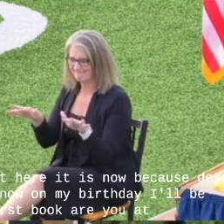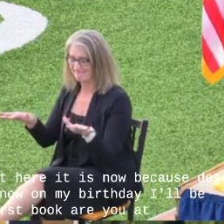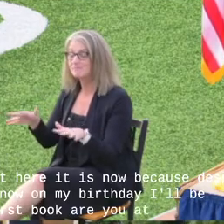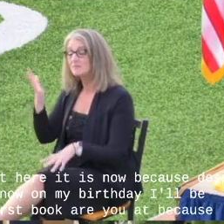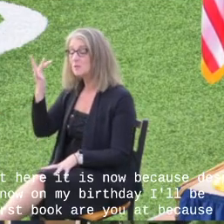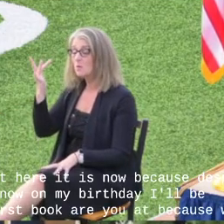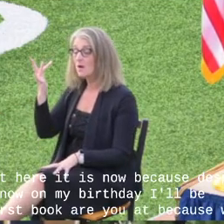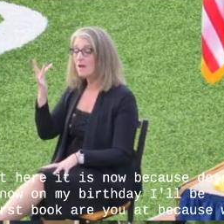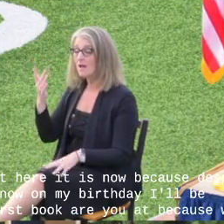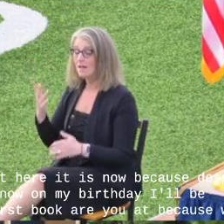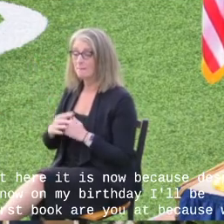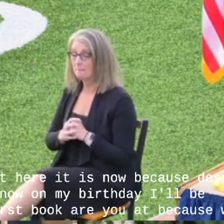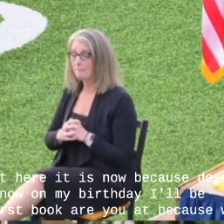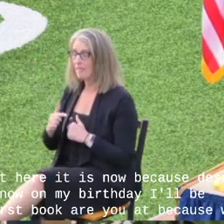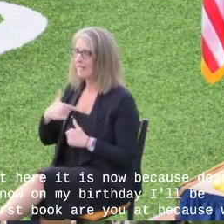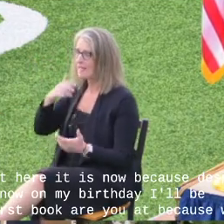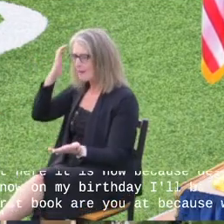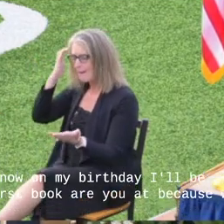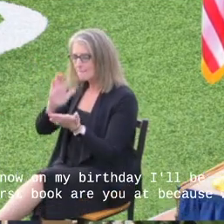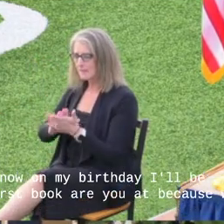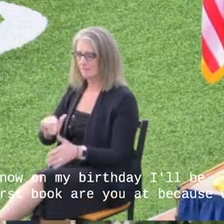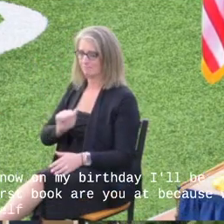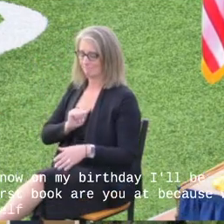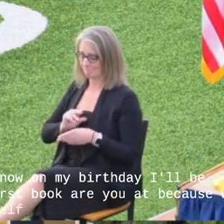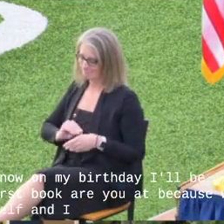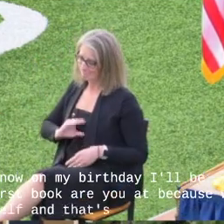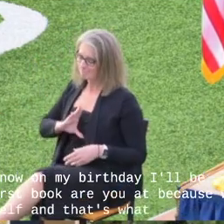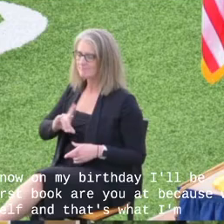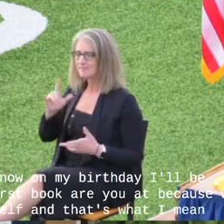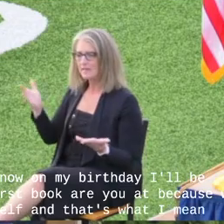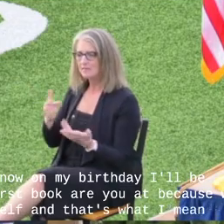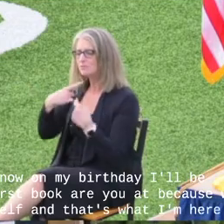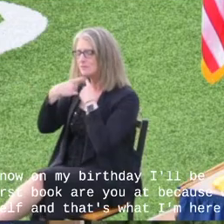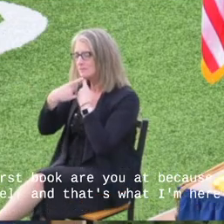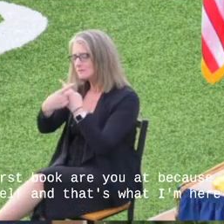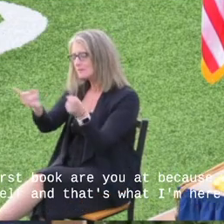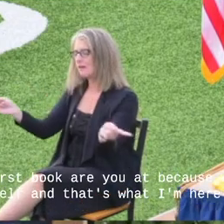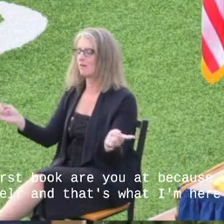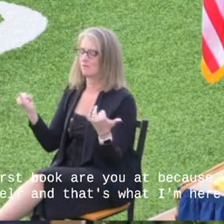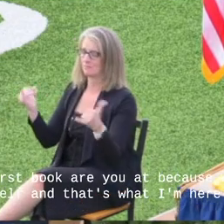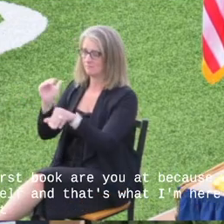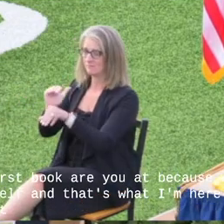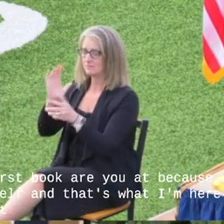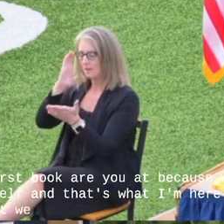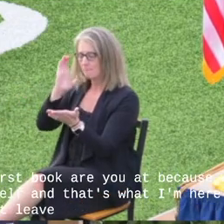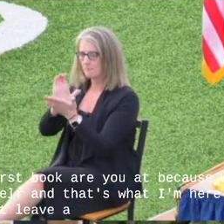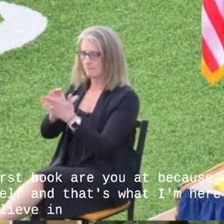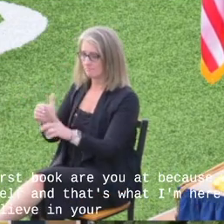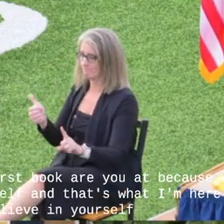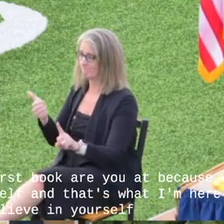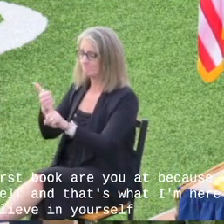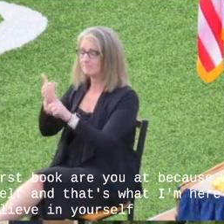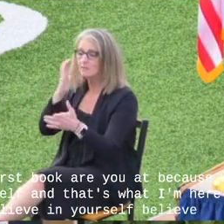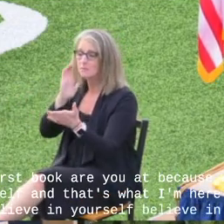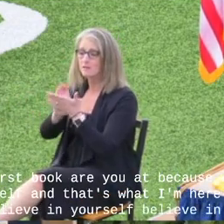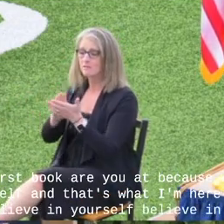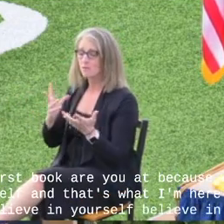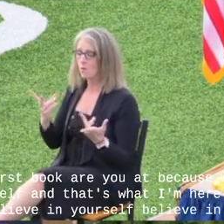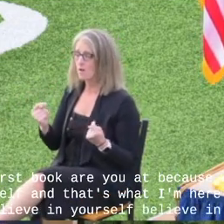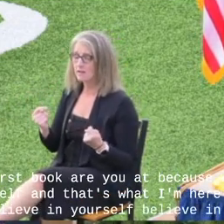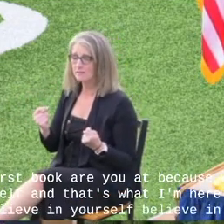Because what? I believed in myself. And that's what I'm here to tell you guys. Believe in yourself. Believe in